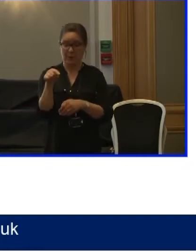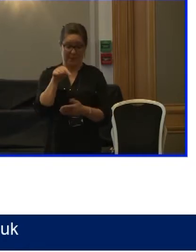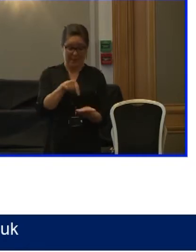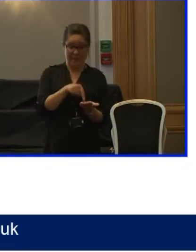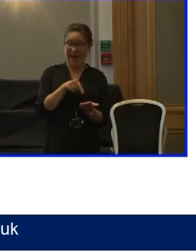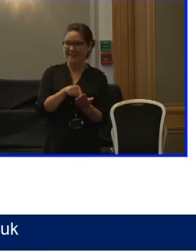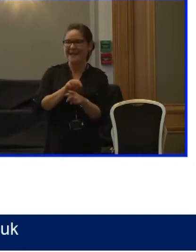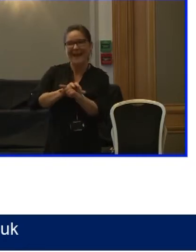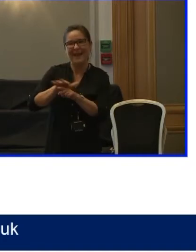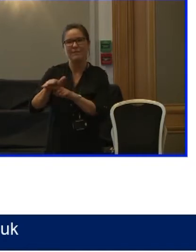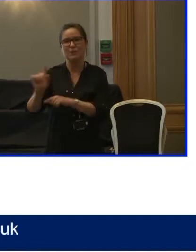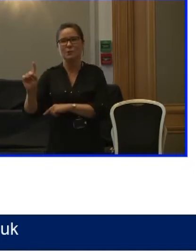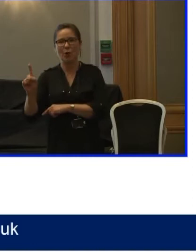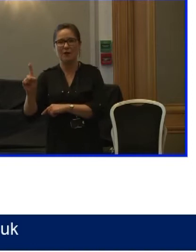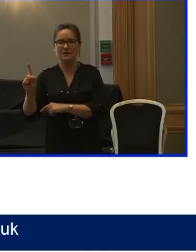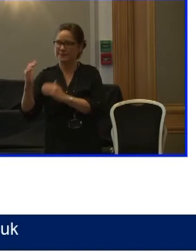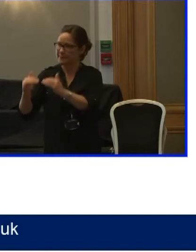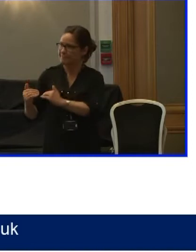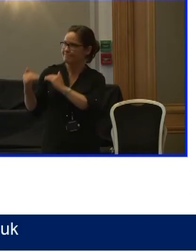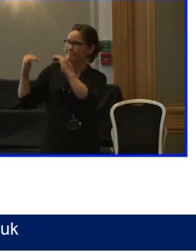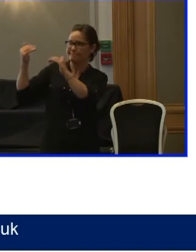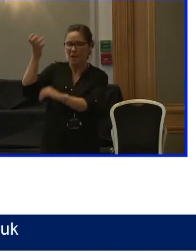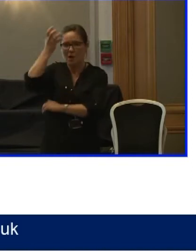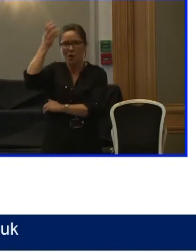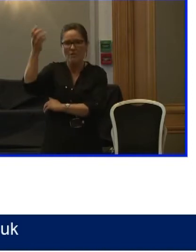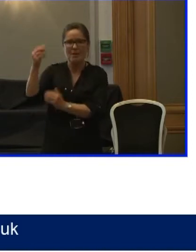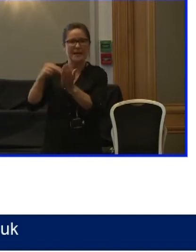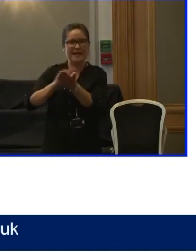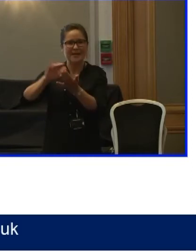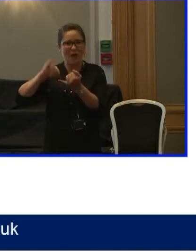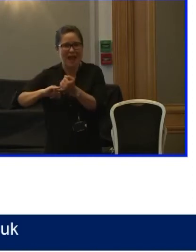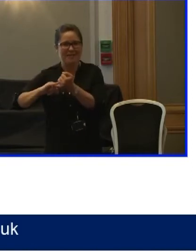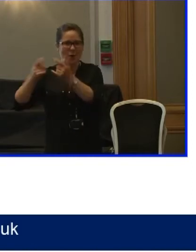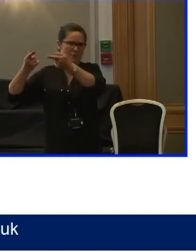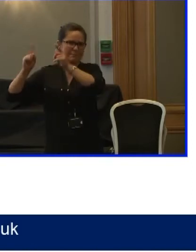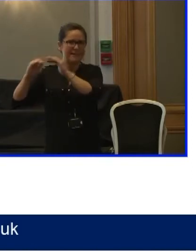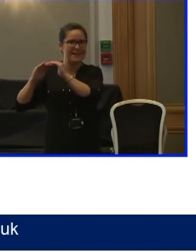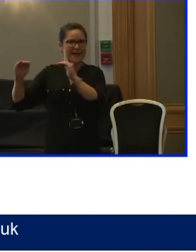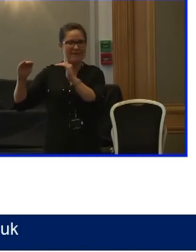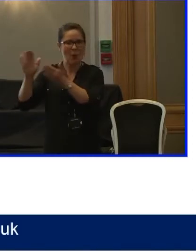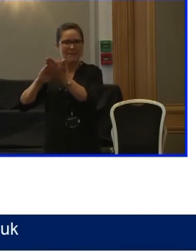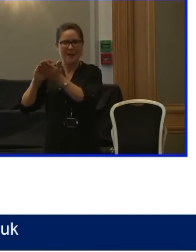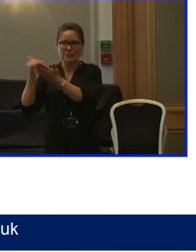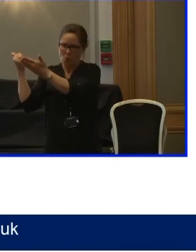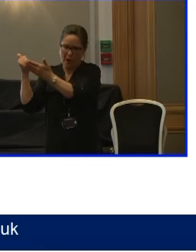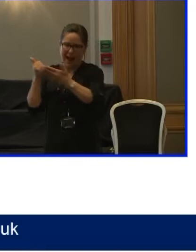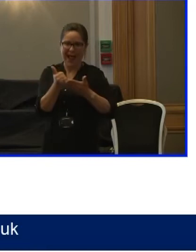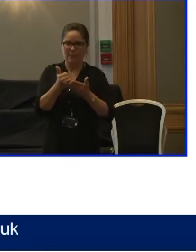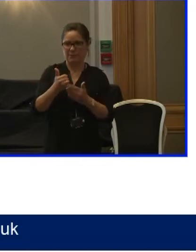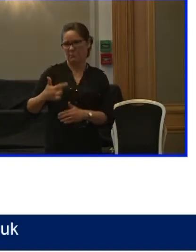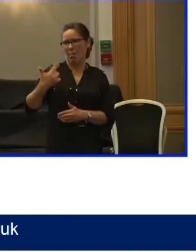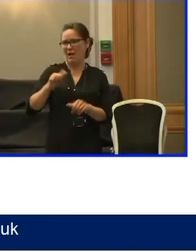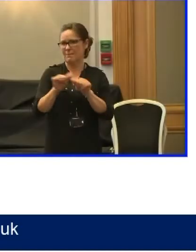at regulatory, government and NHS leadership level, where we can help make life better for people living with inherited sight